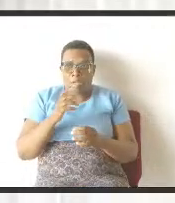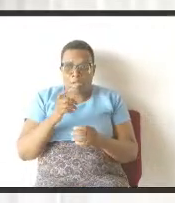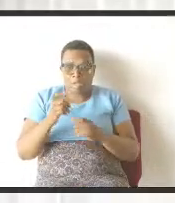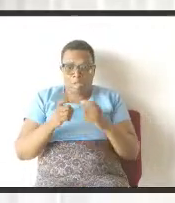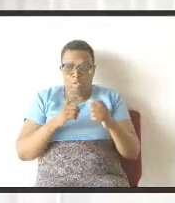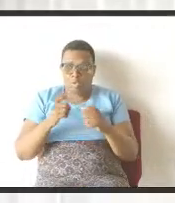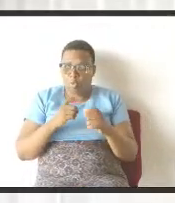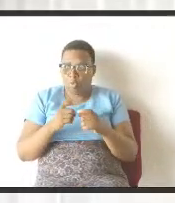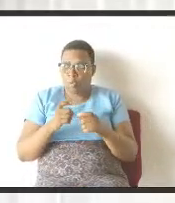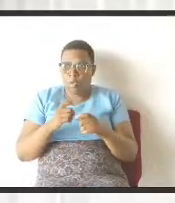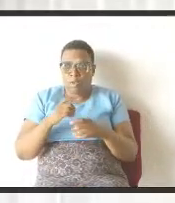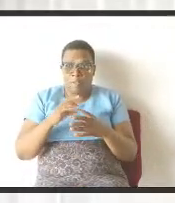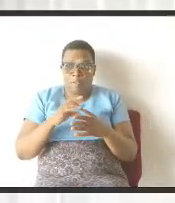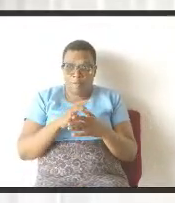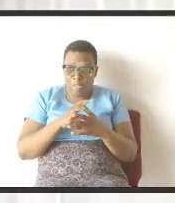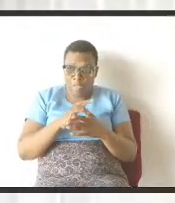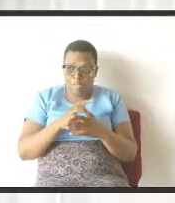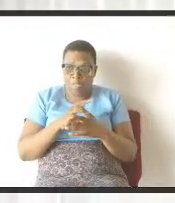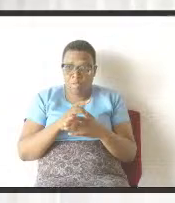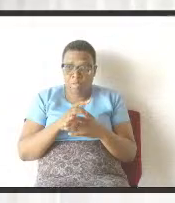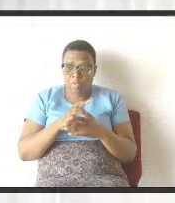you're done.